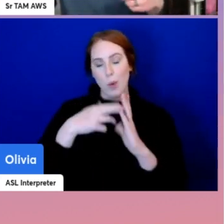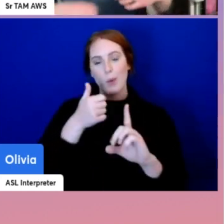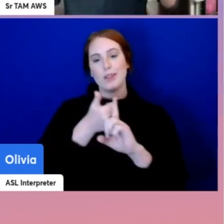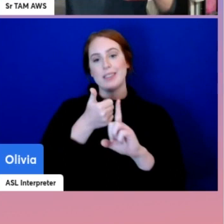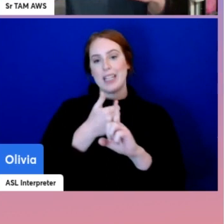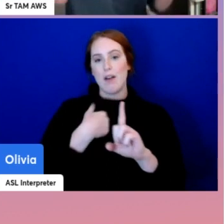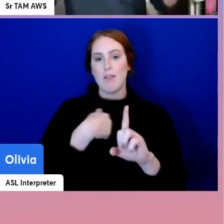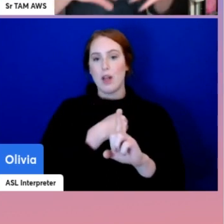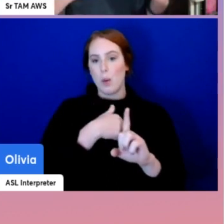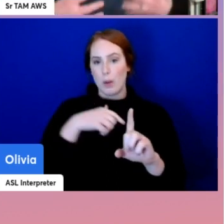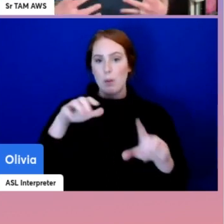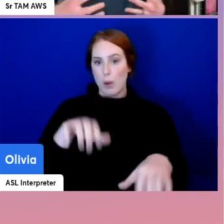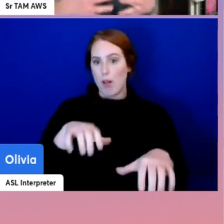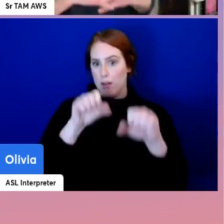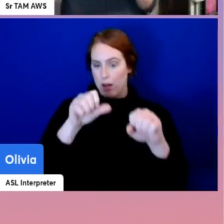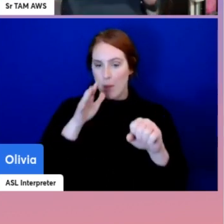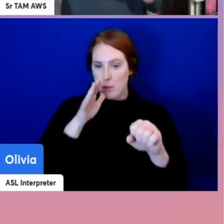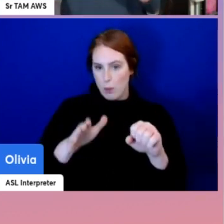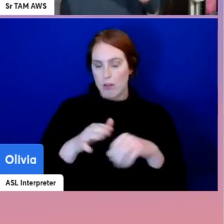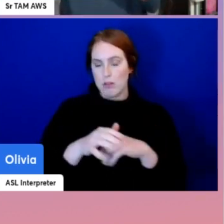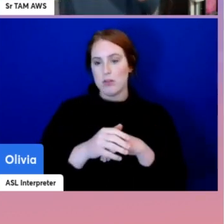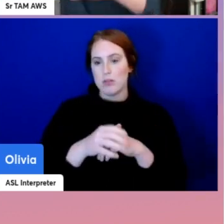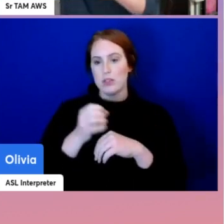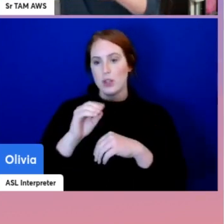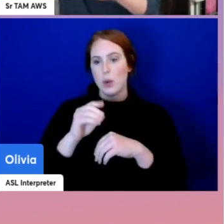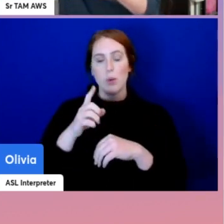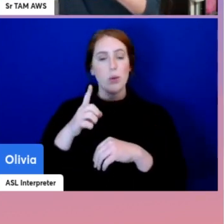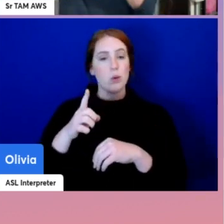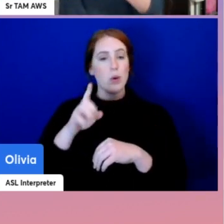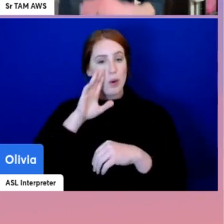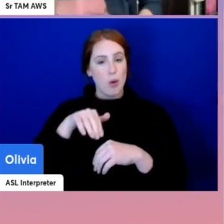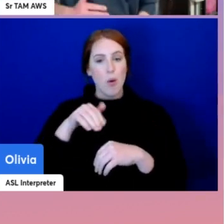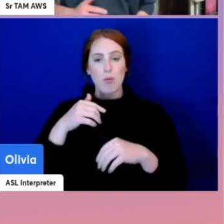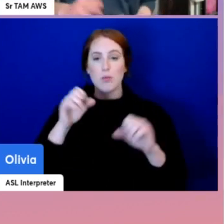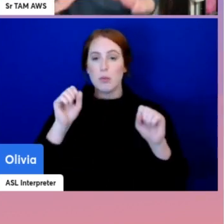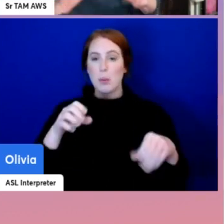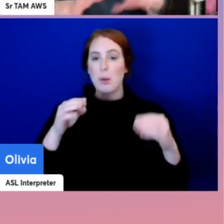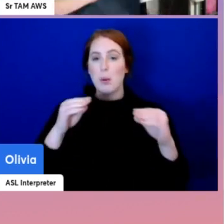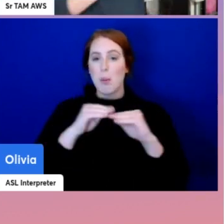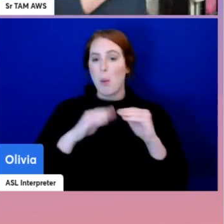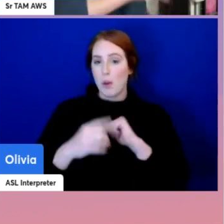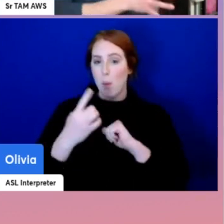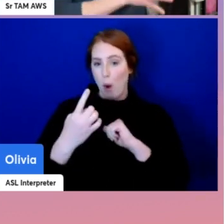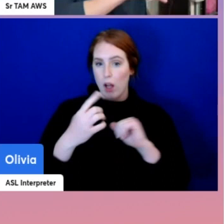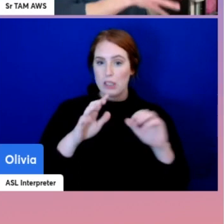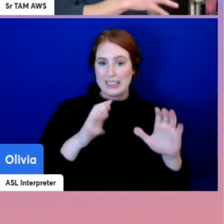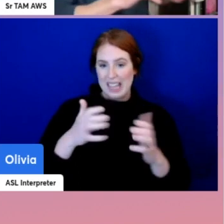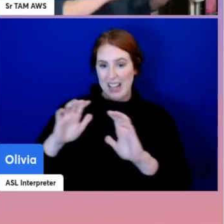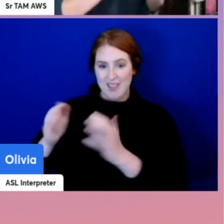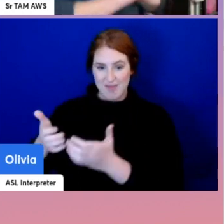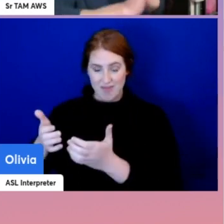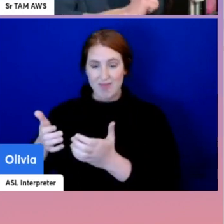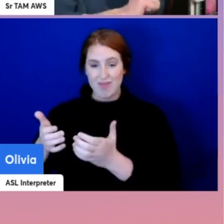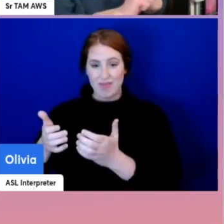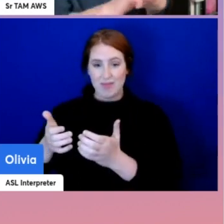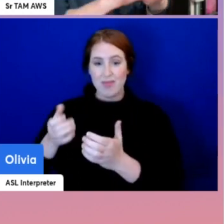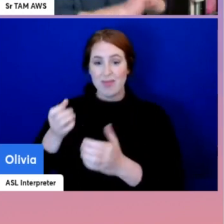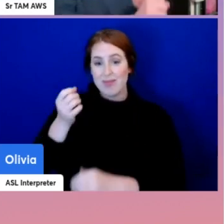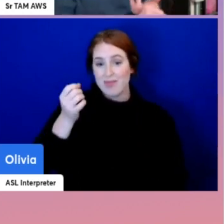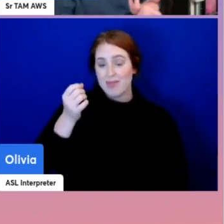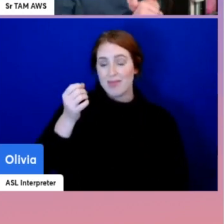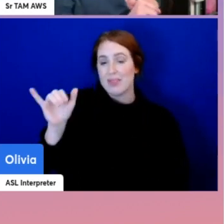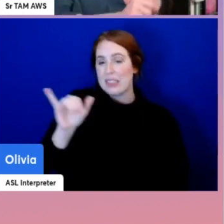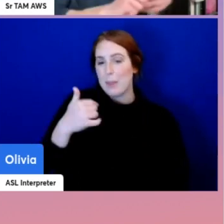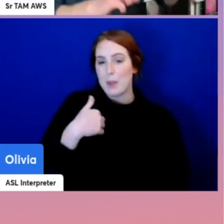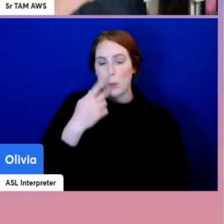eventually adopt. So as you can imagine, there could be multiple sets of these, right? But just like we saw with the service account,